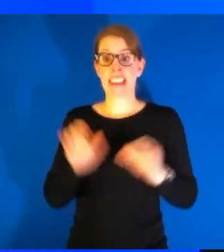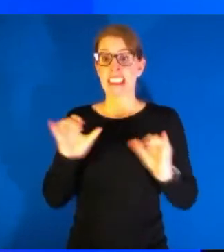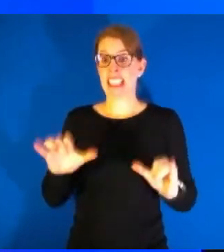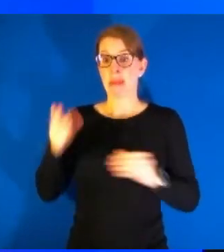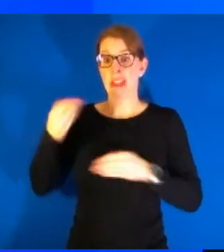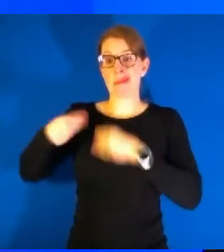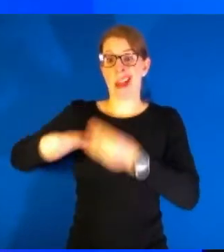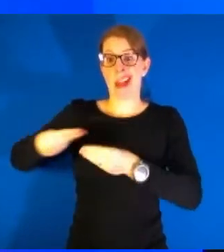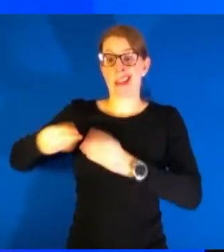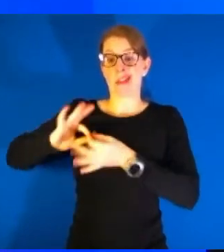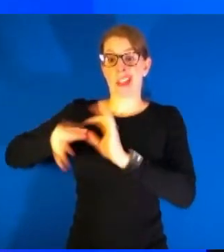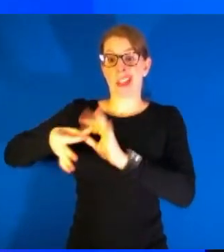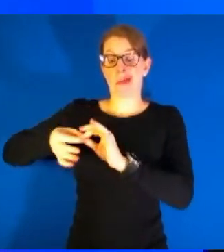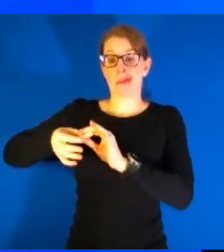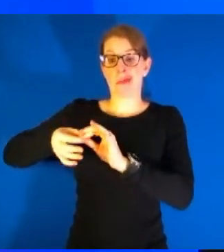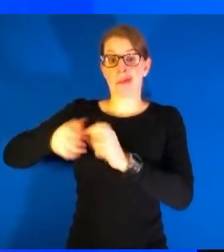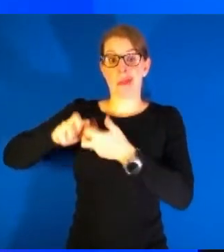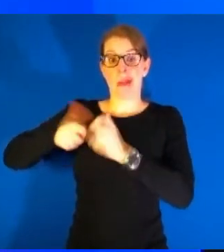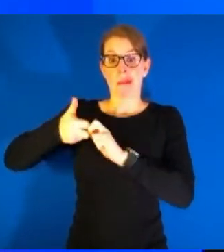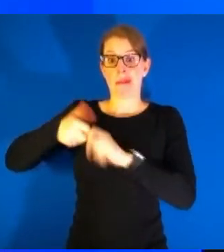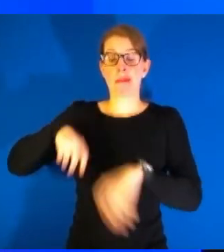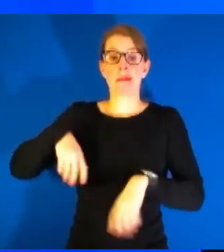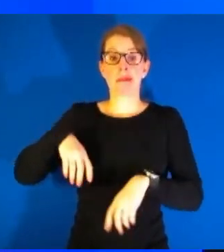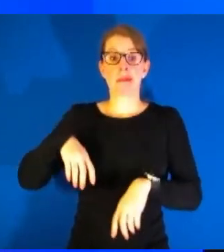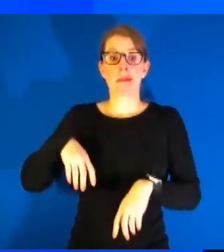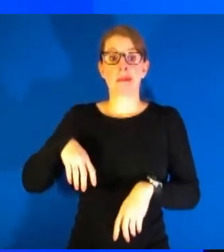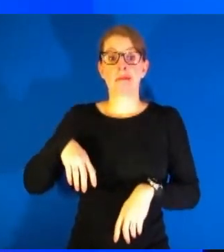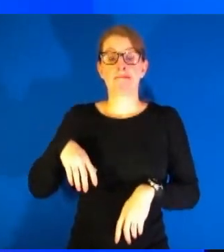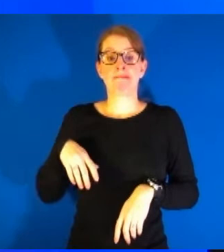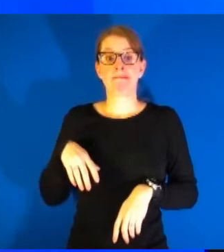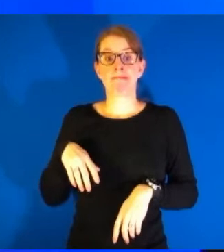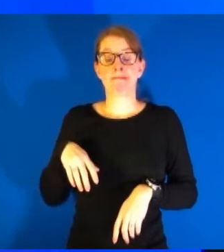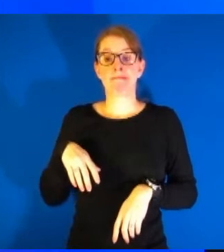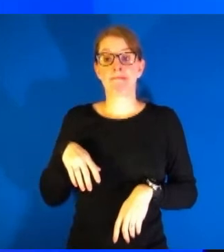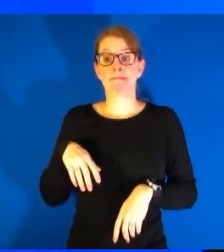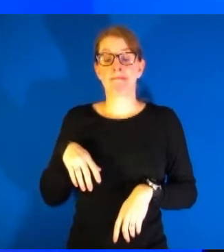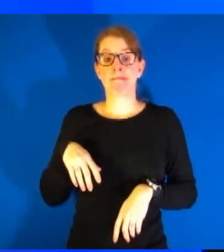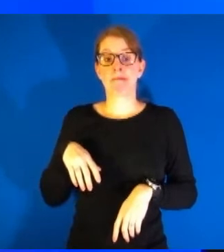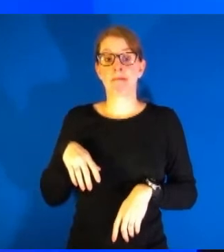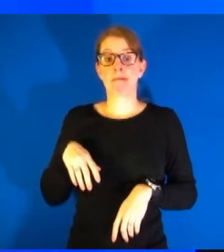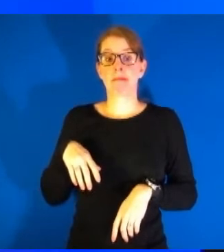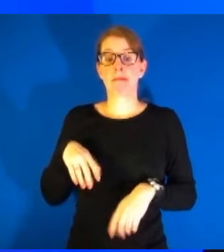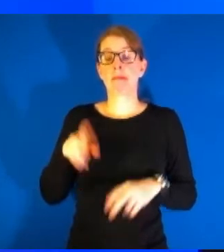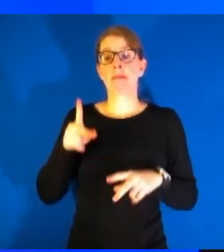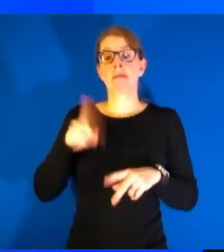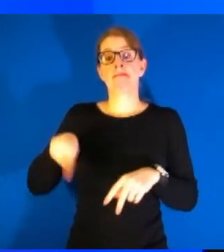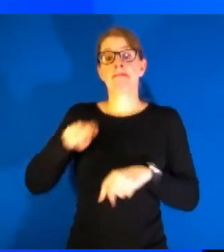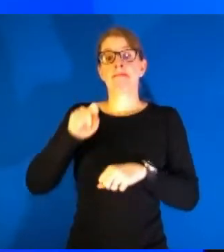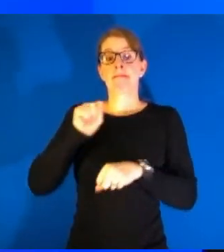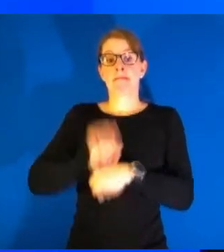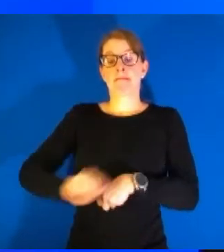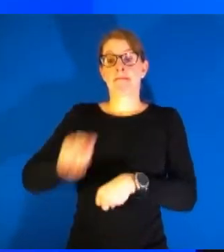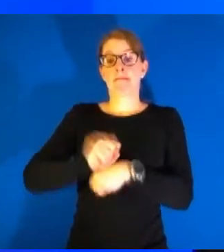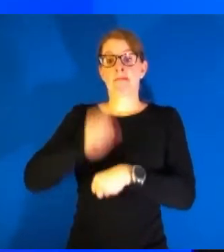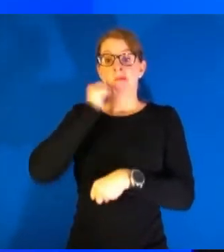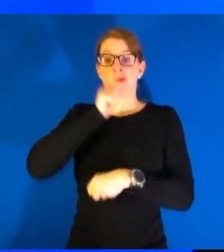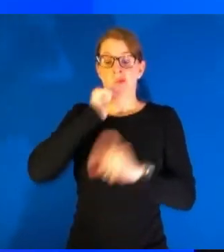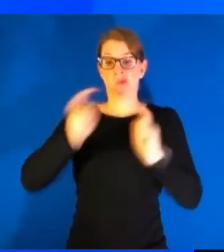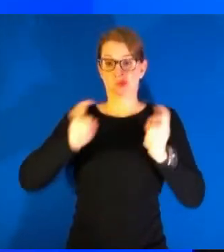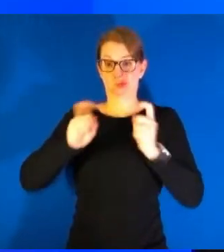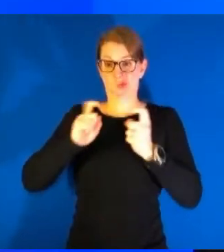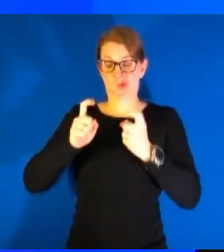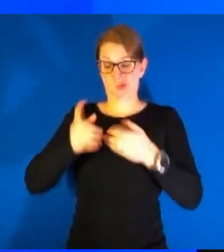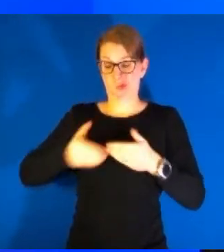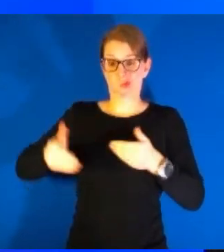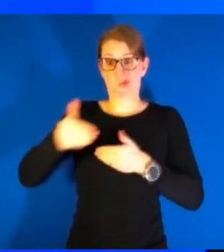medication world, it's been going on for 10 years or more, who work every day to shift around and find products and get ahead of the